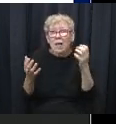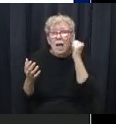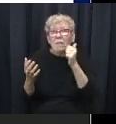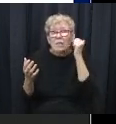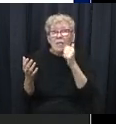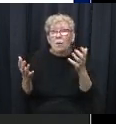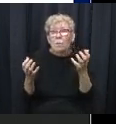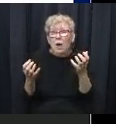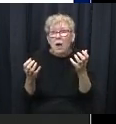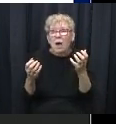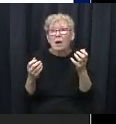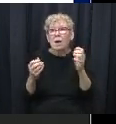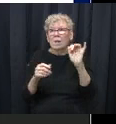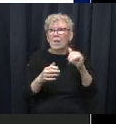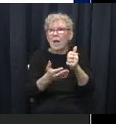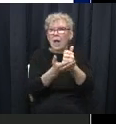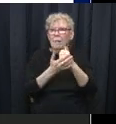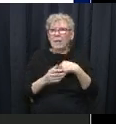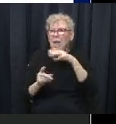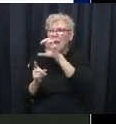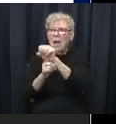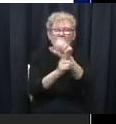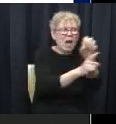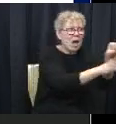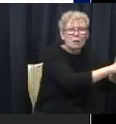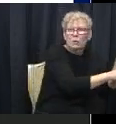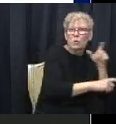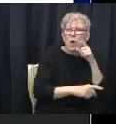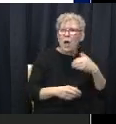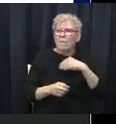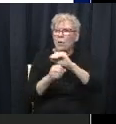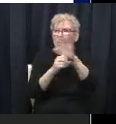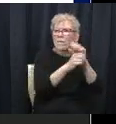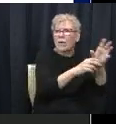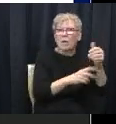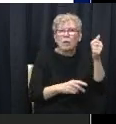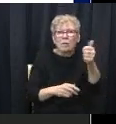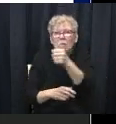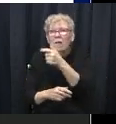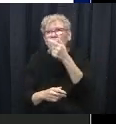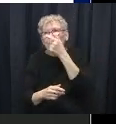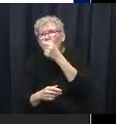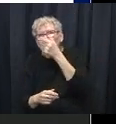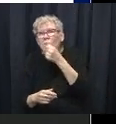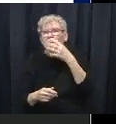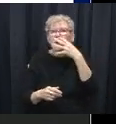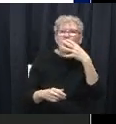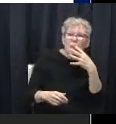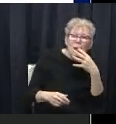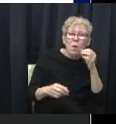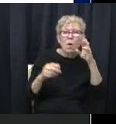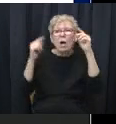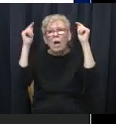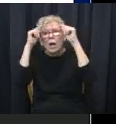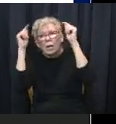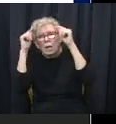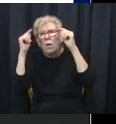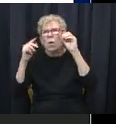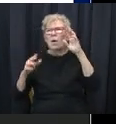any cold or flu-like symptoms, or you think you might have been exposed, it's super easy. Get tested. Back to you, Jill.